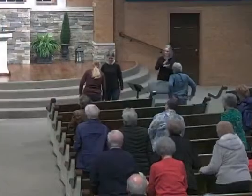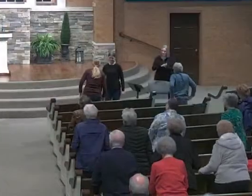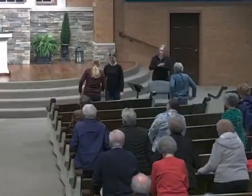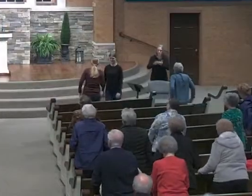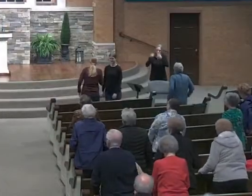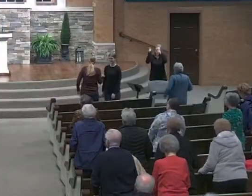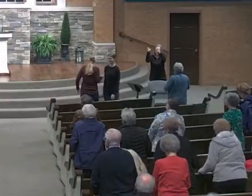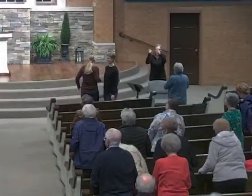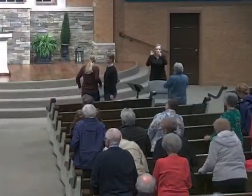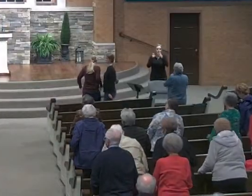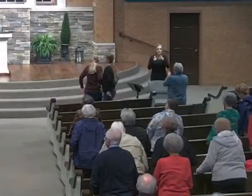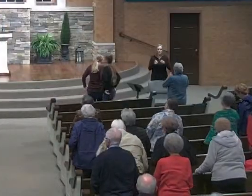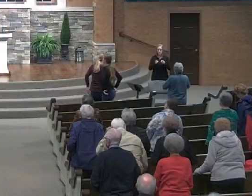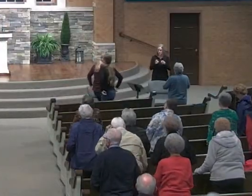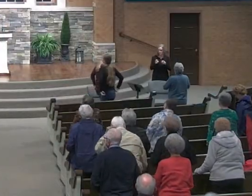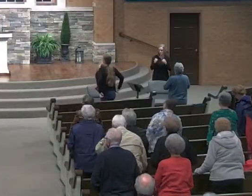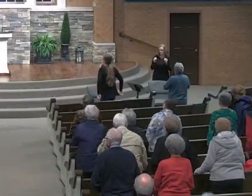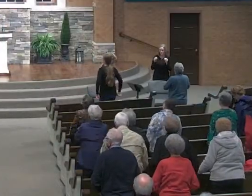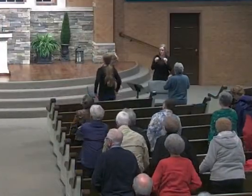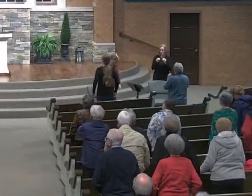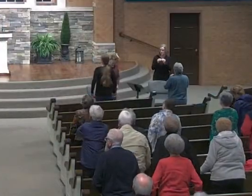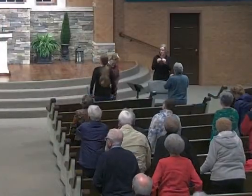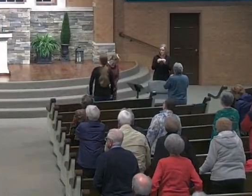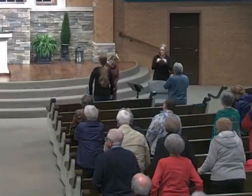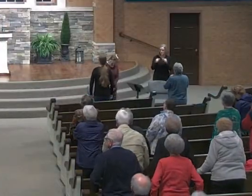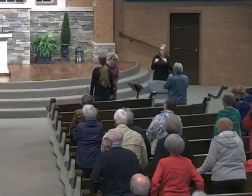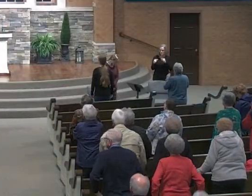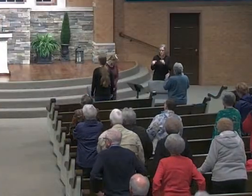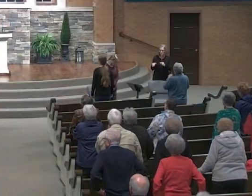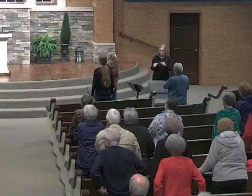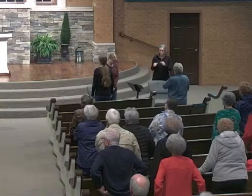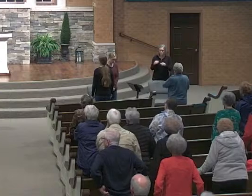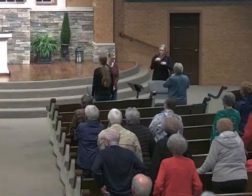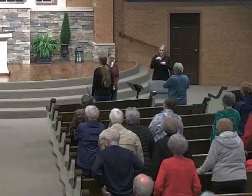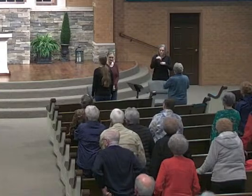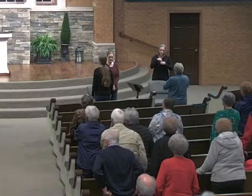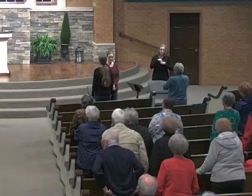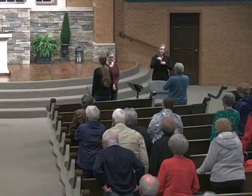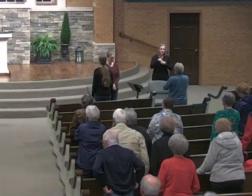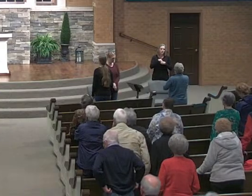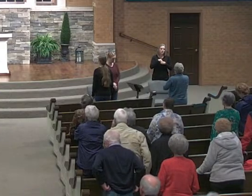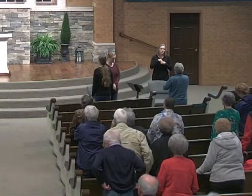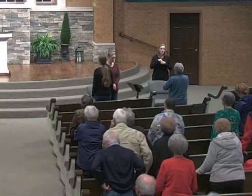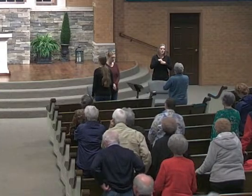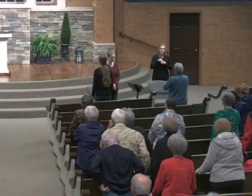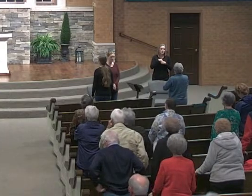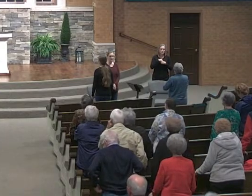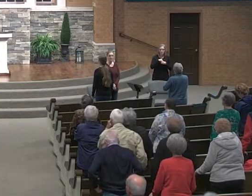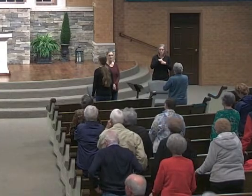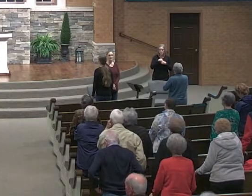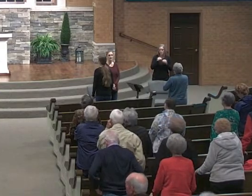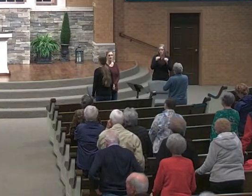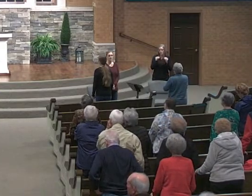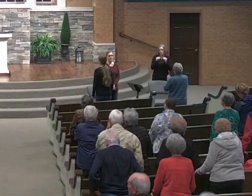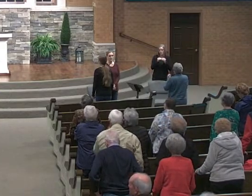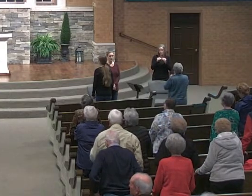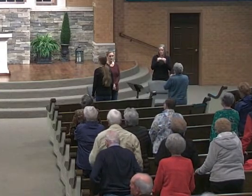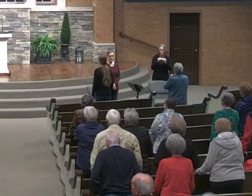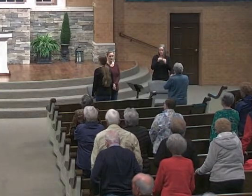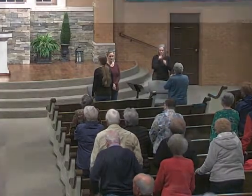More holiness give me, more striving